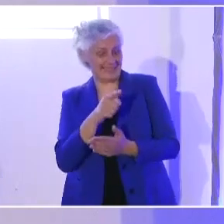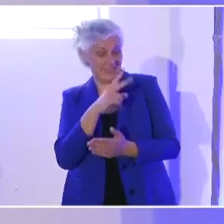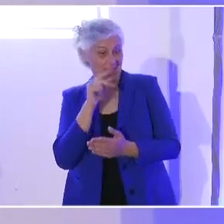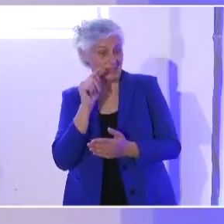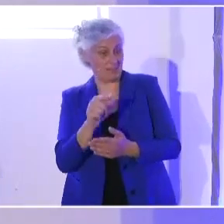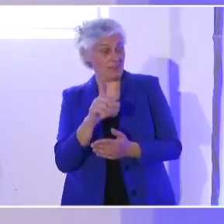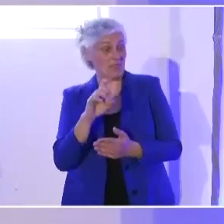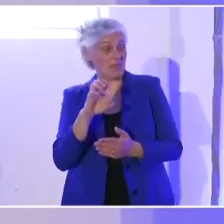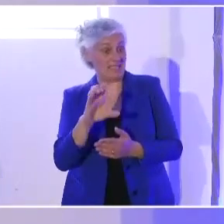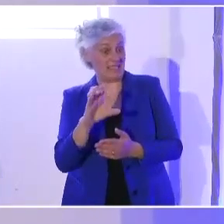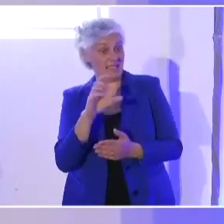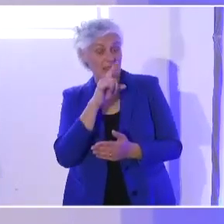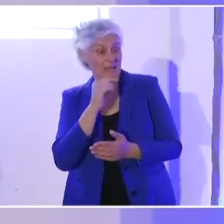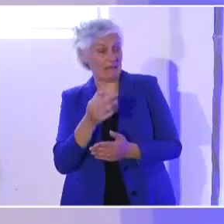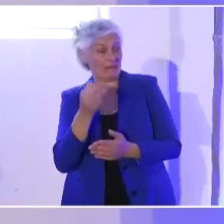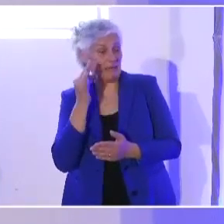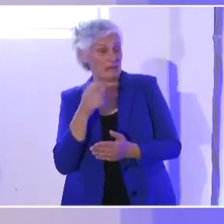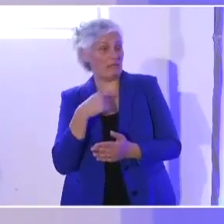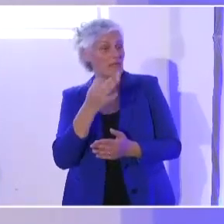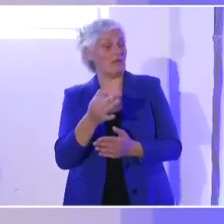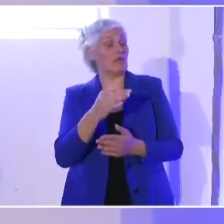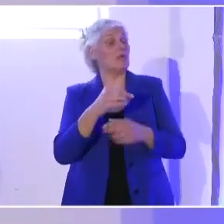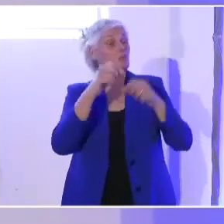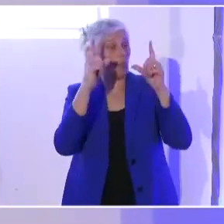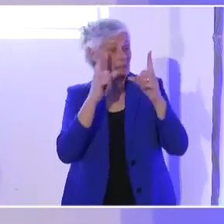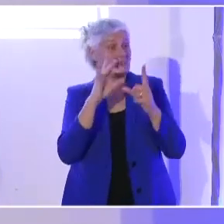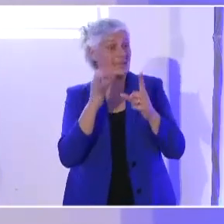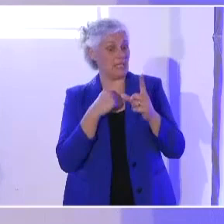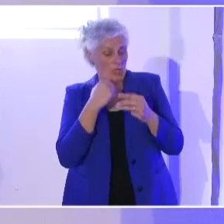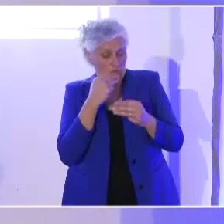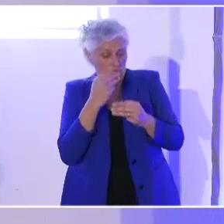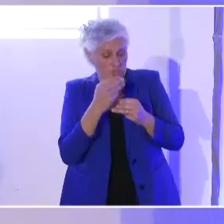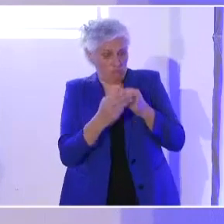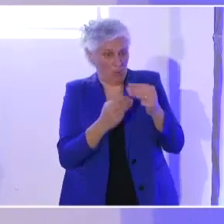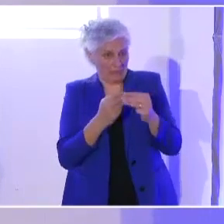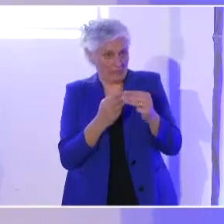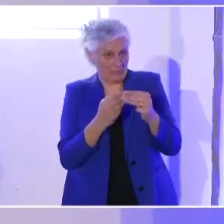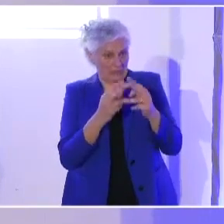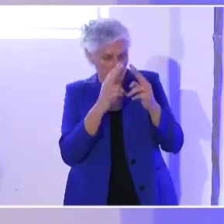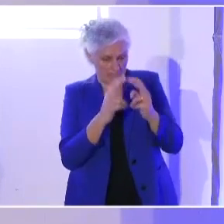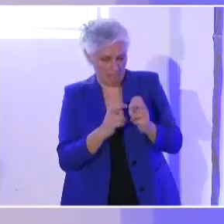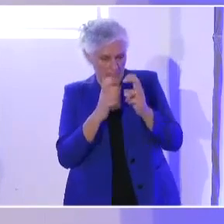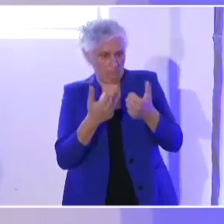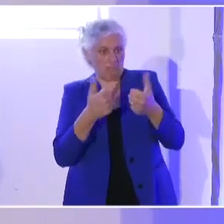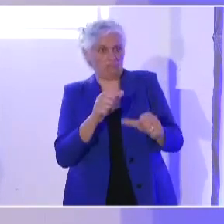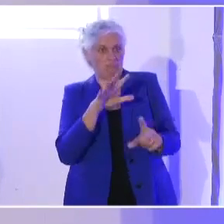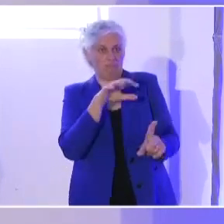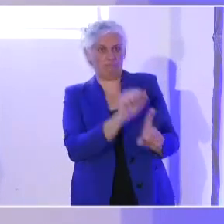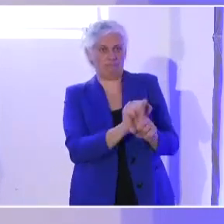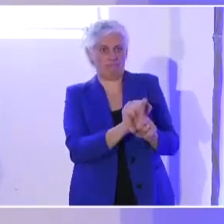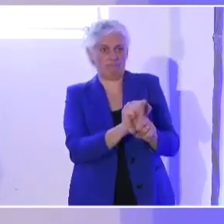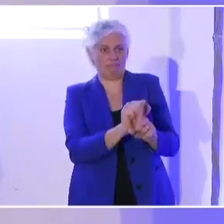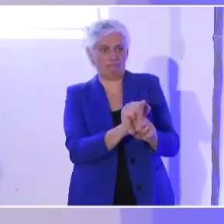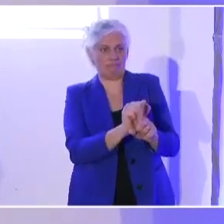DPC found that the date of awareness is the date that your processor finds the data breach, not the date that